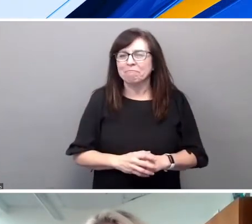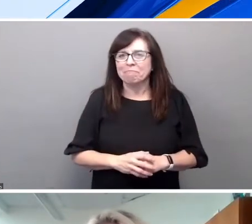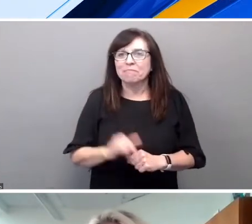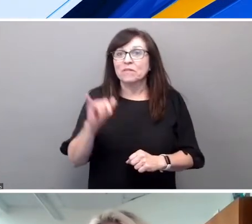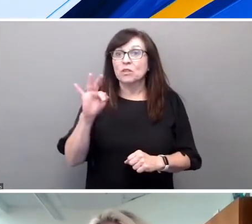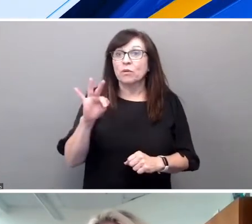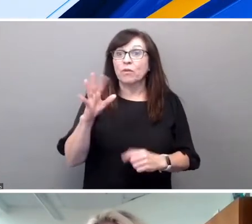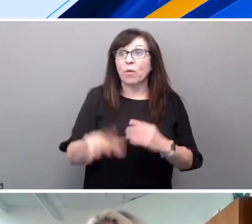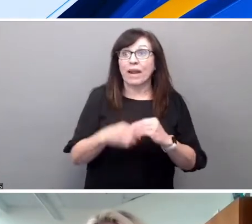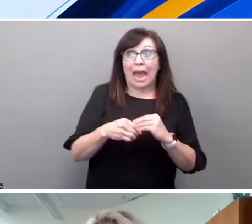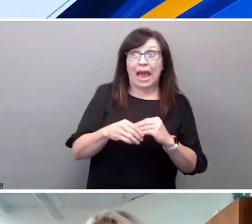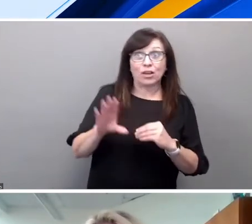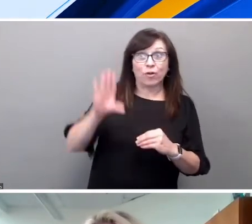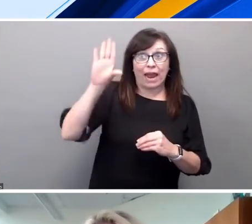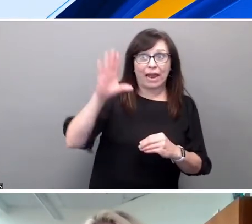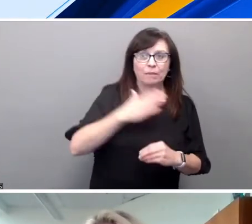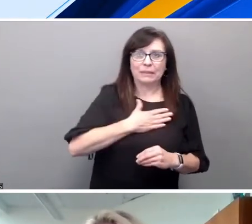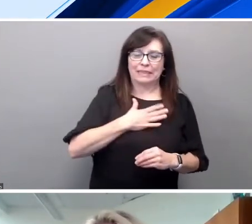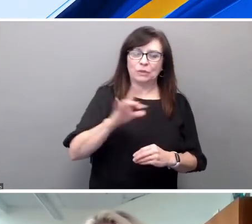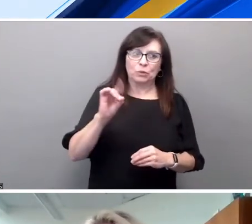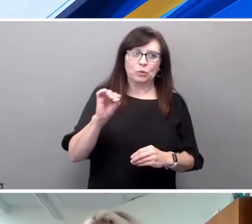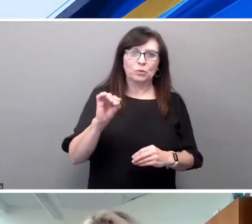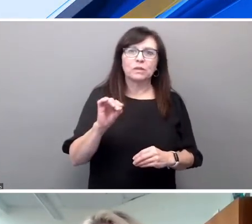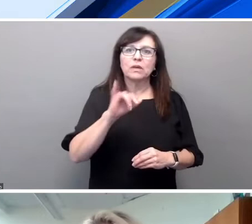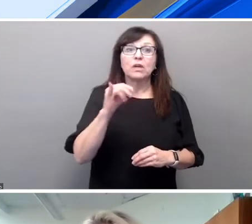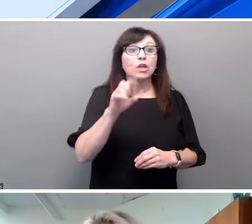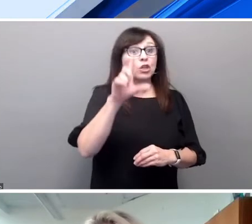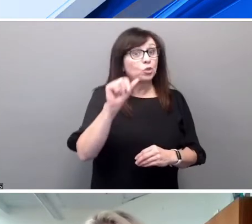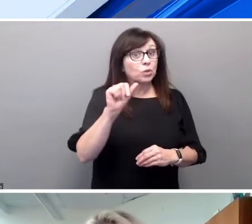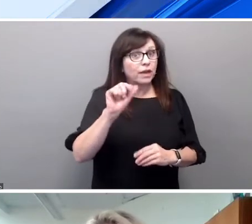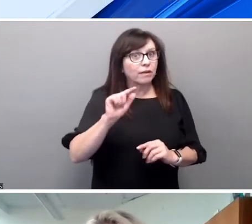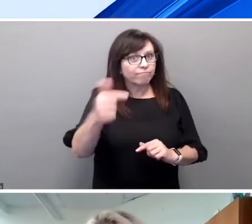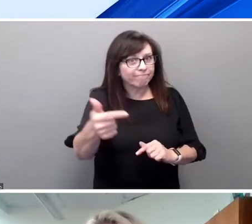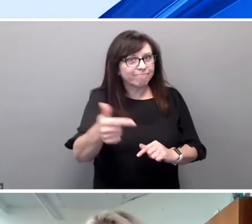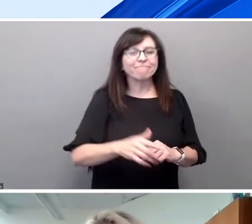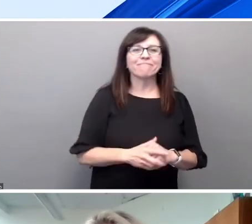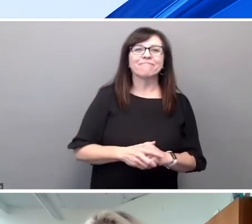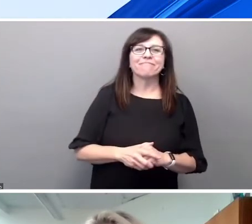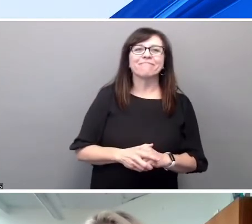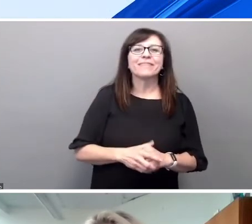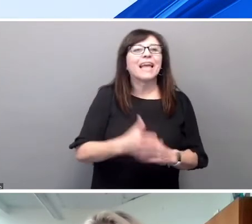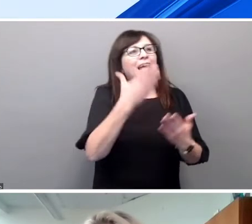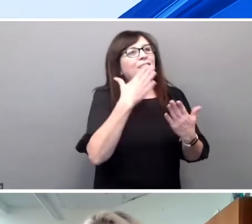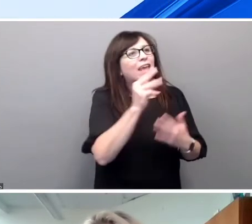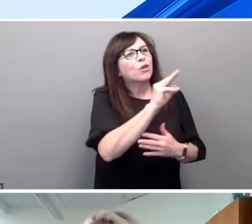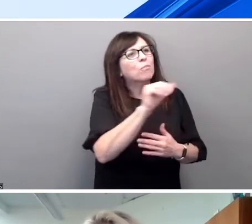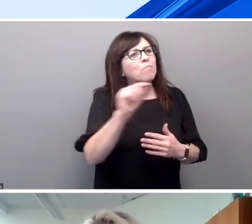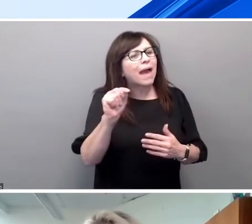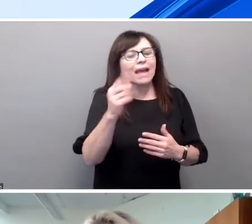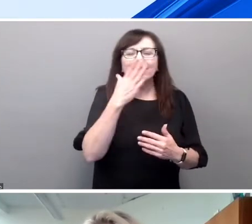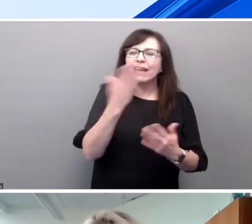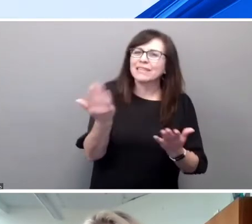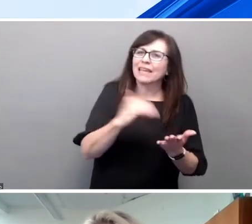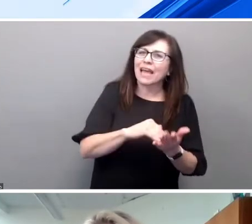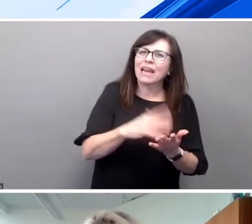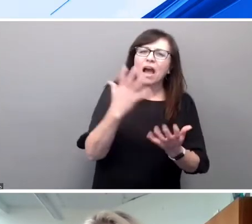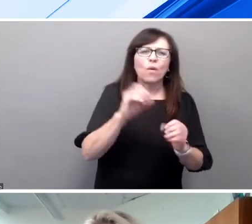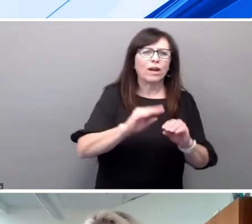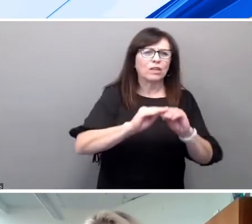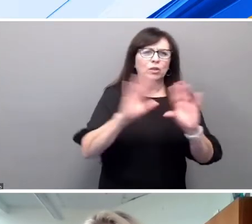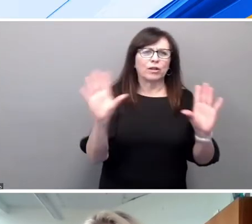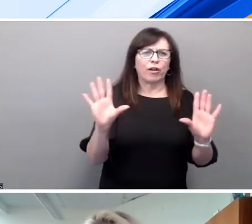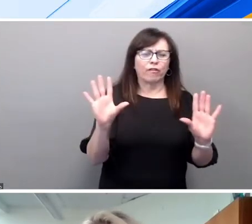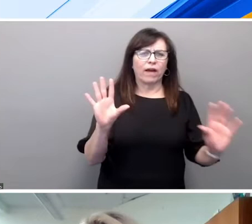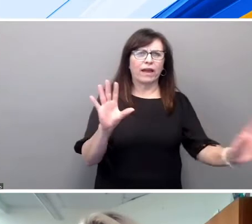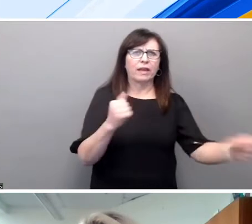get in the line, please feel free. Julia, you are unmuted. Thank you, Matt, and thanks again. I wanted to just clarify and make